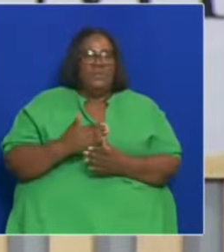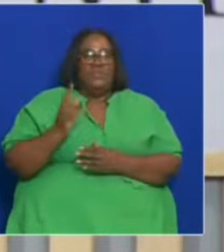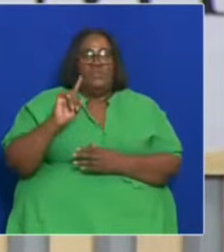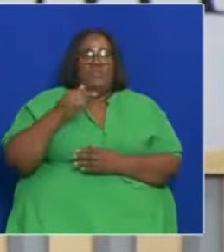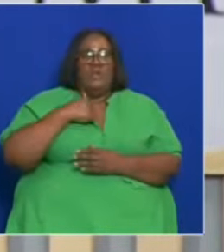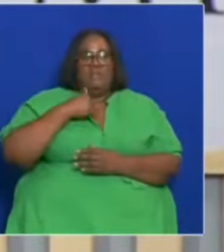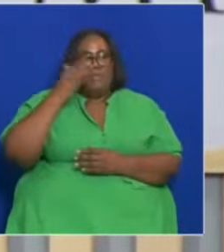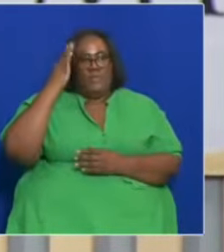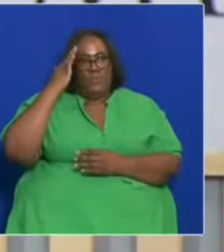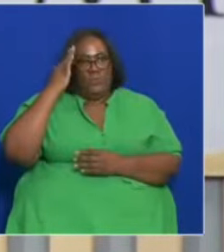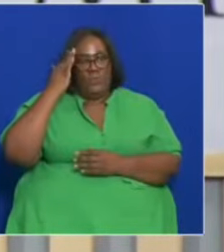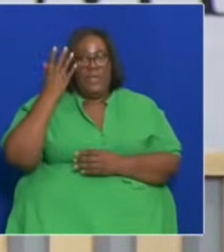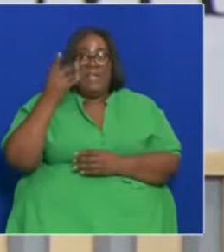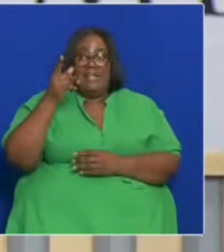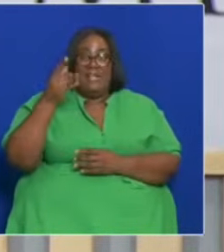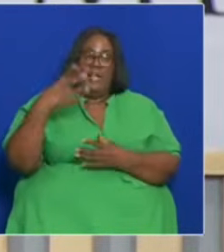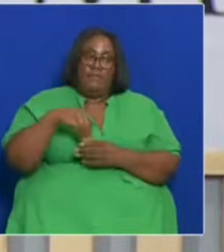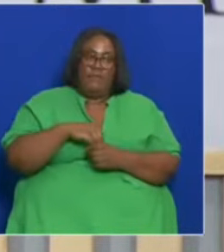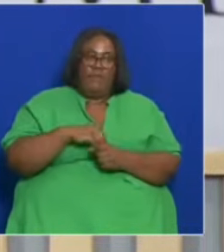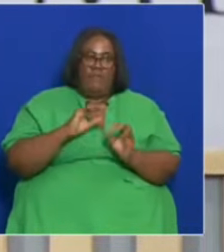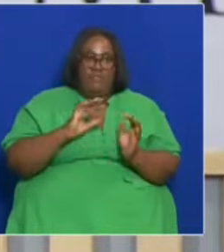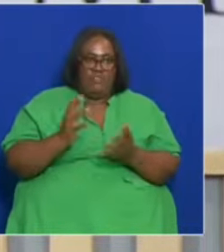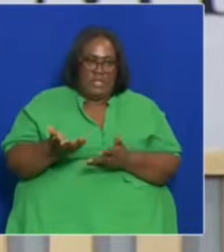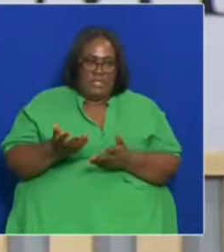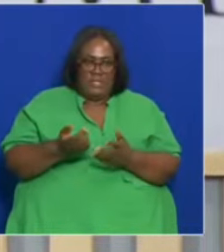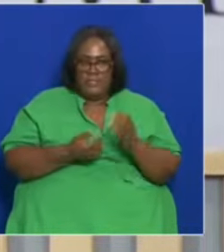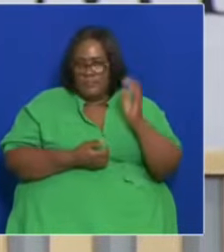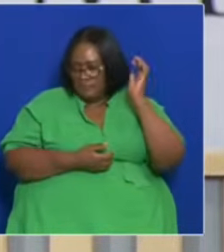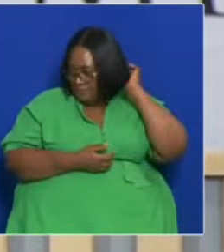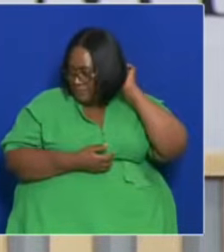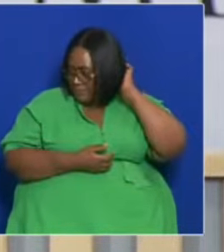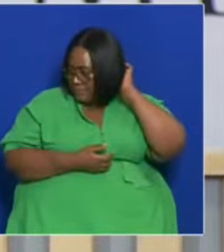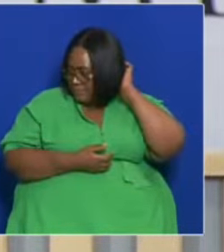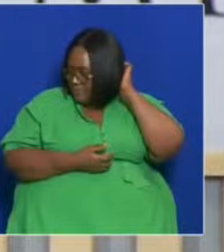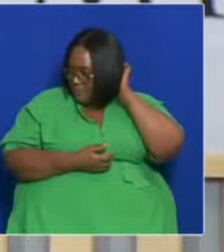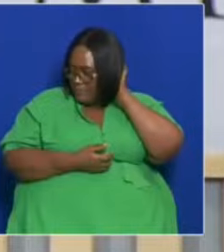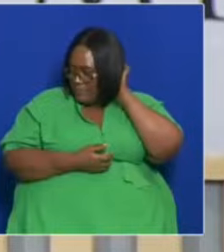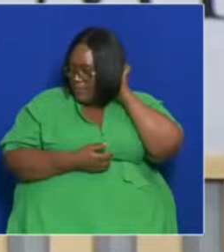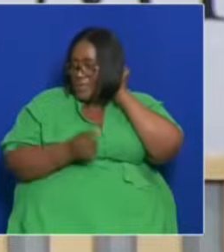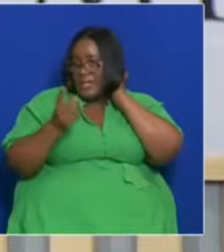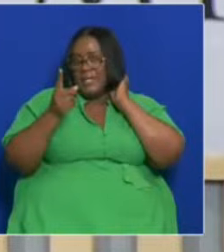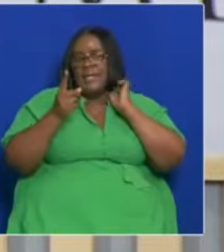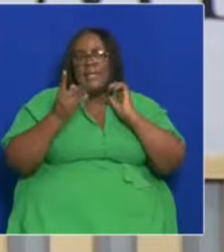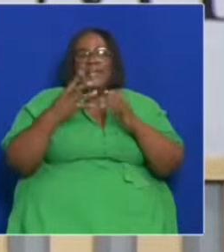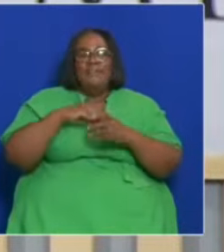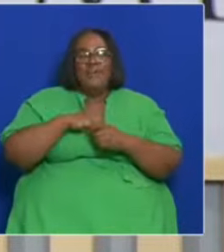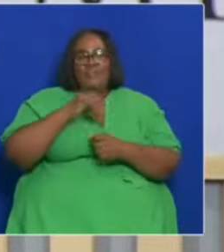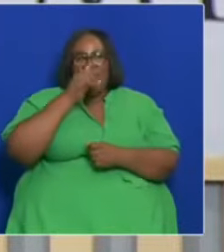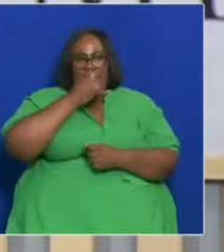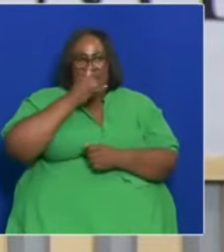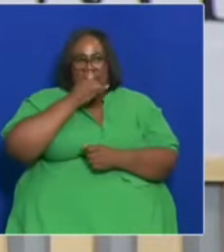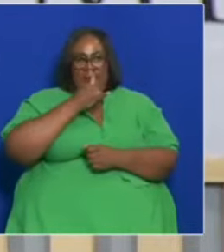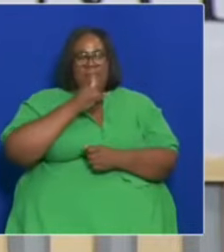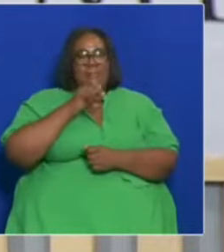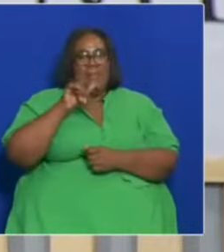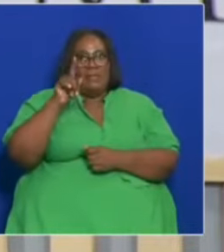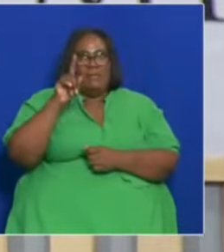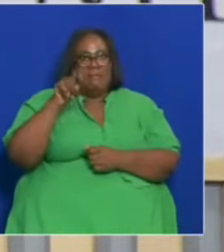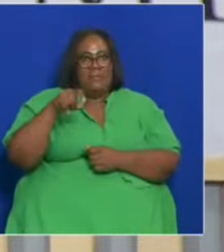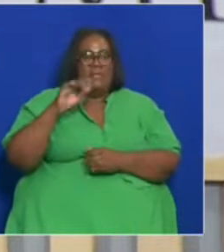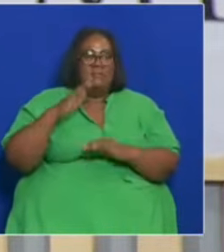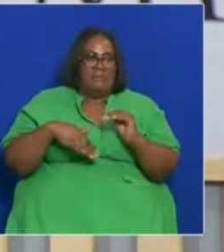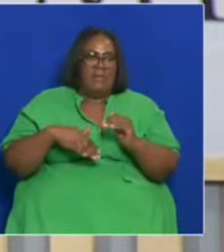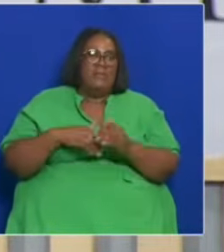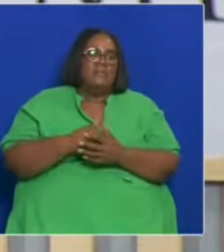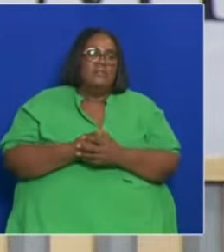involvement in criminality, he had to be held accountable for it. That is all what was in my